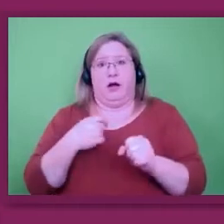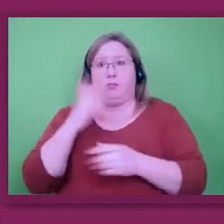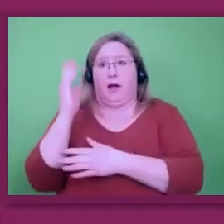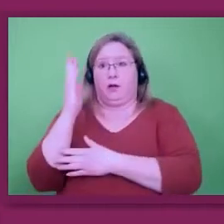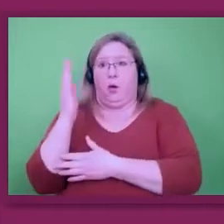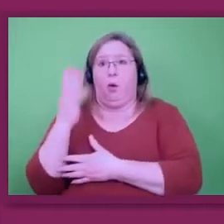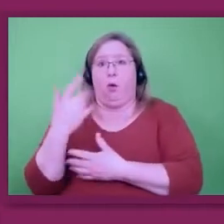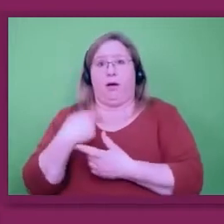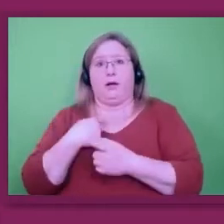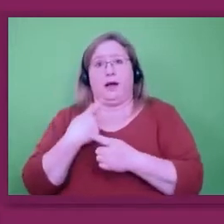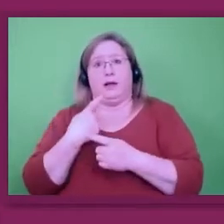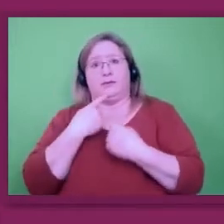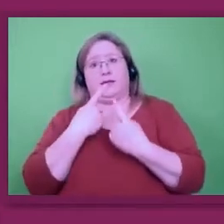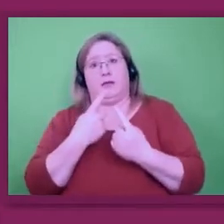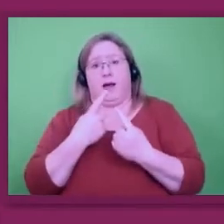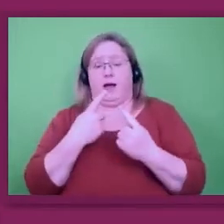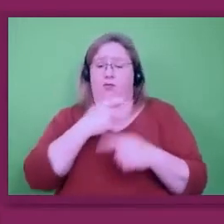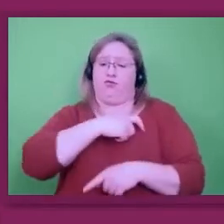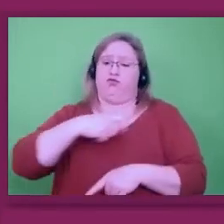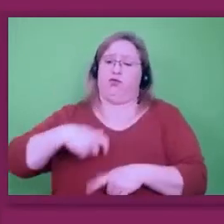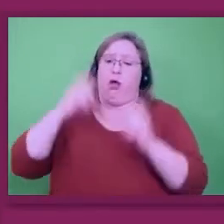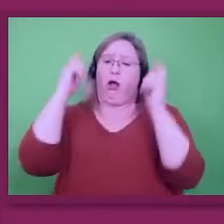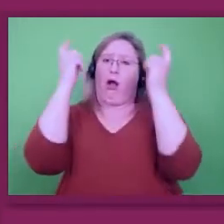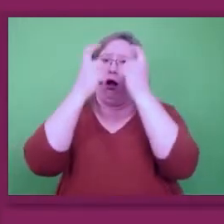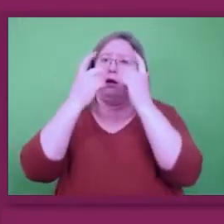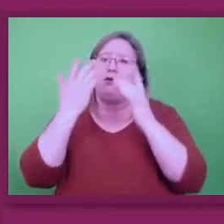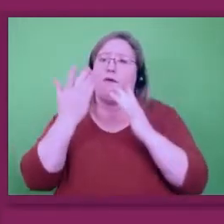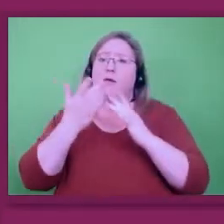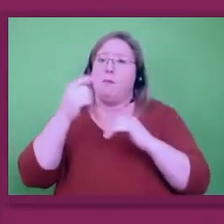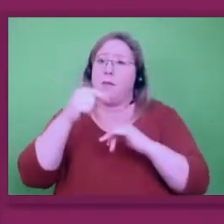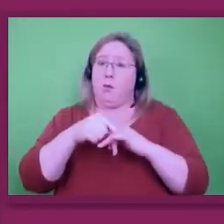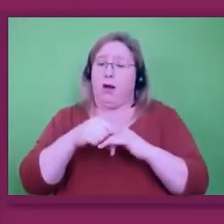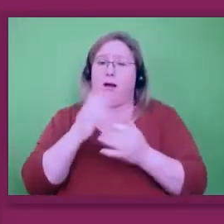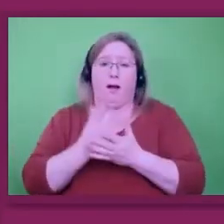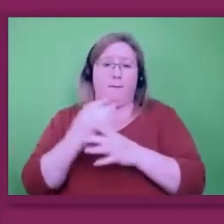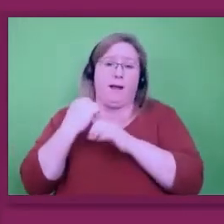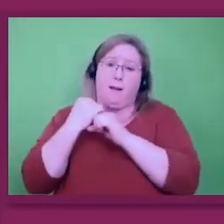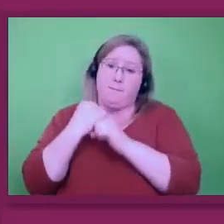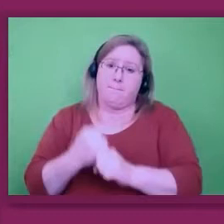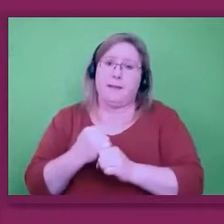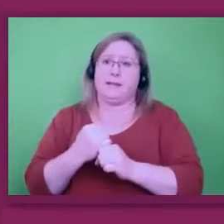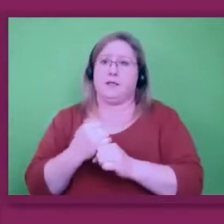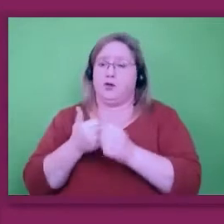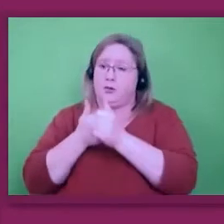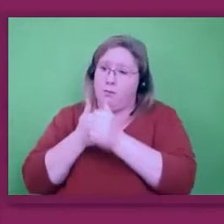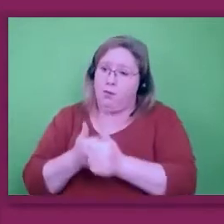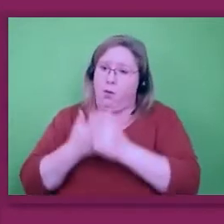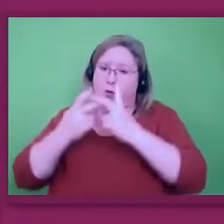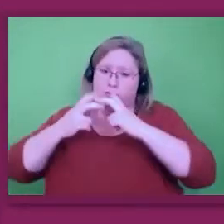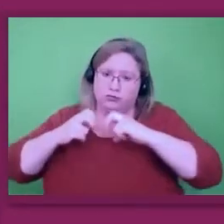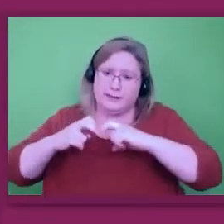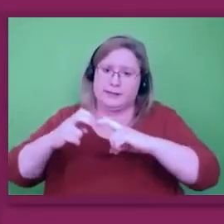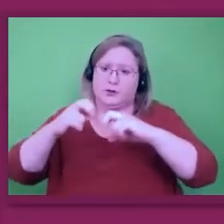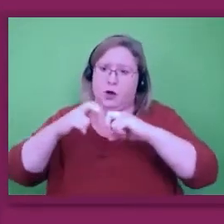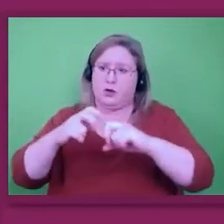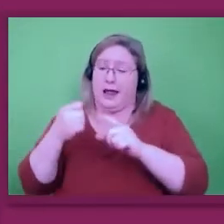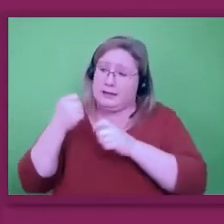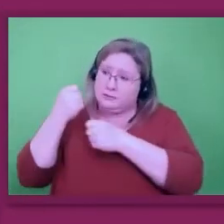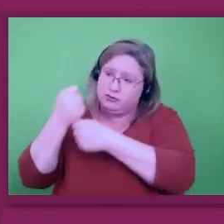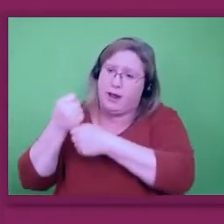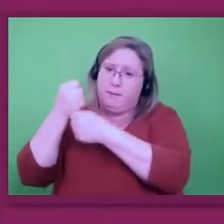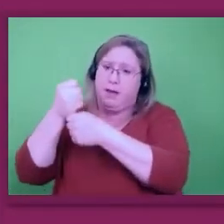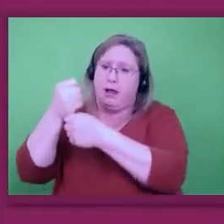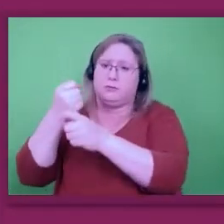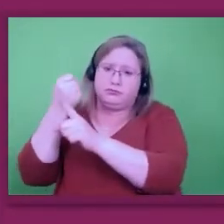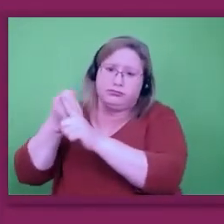that the Royal College of Midwives has committed to supporting research and championing positive change in